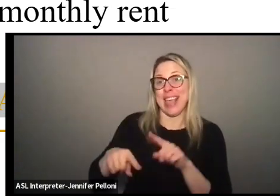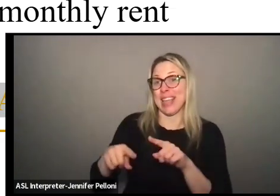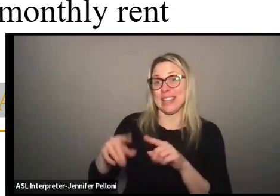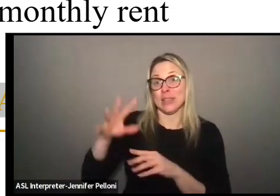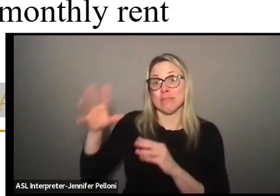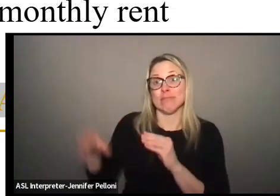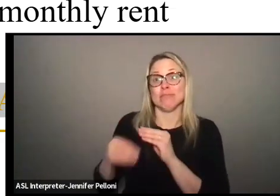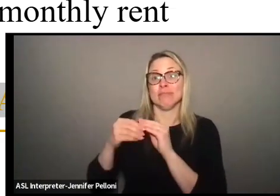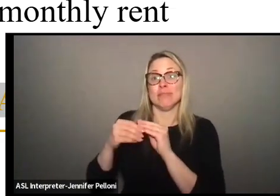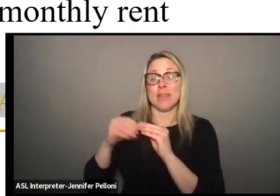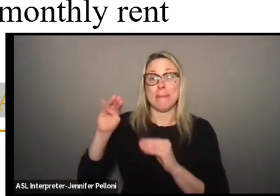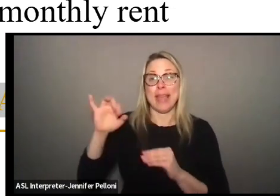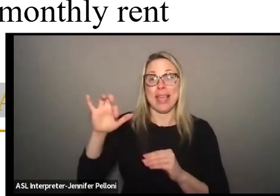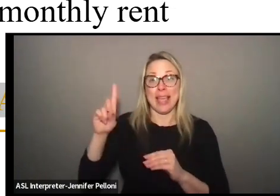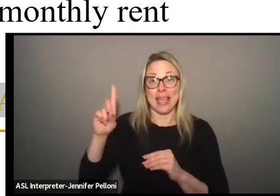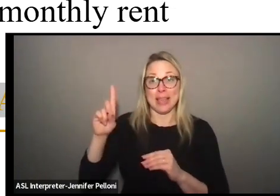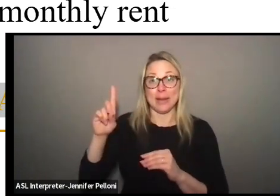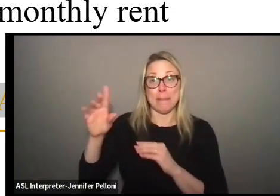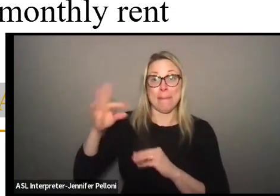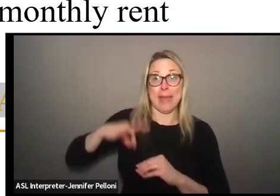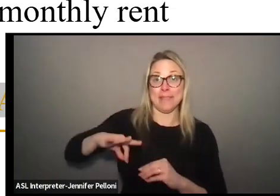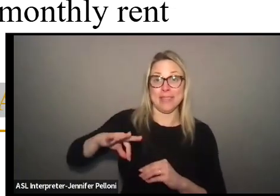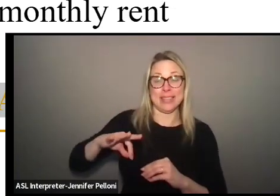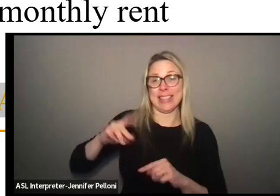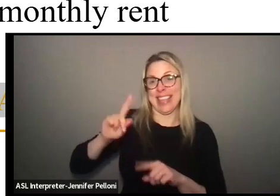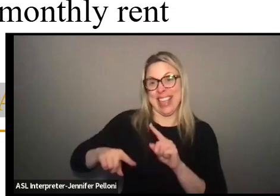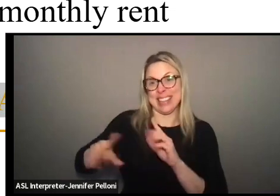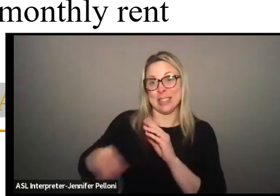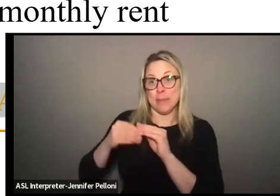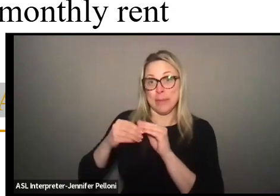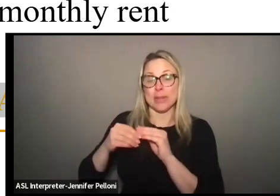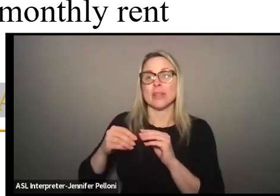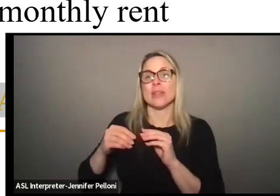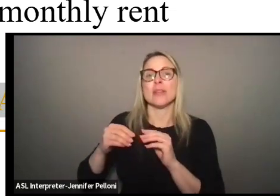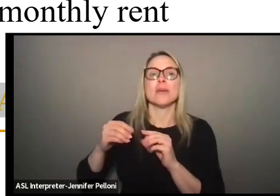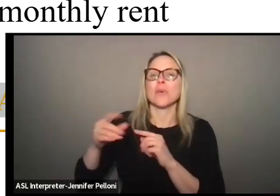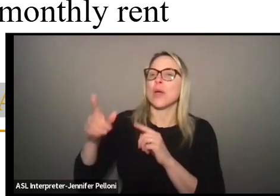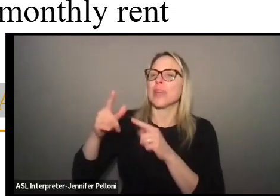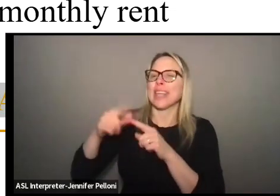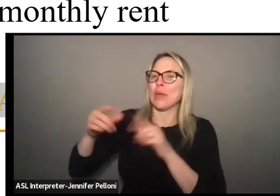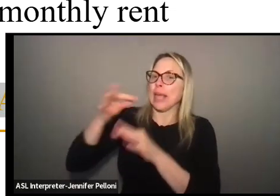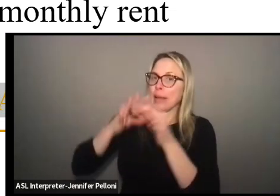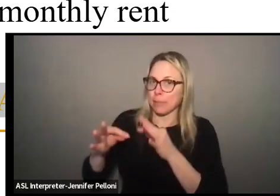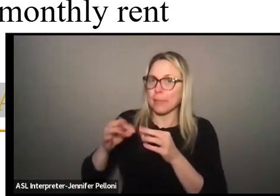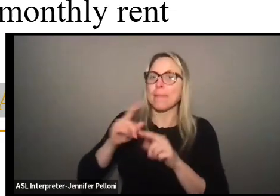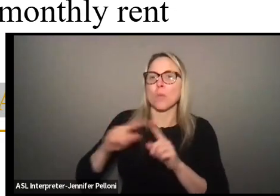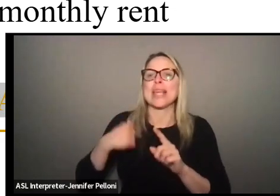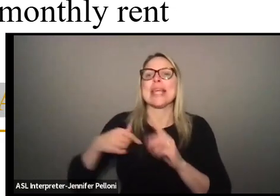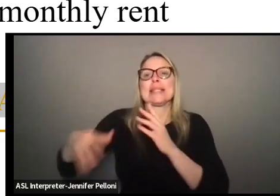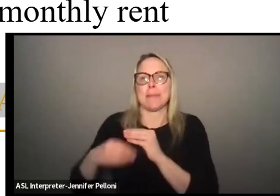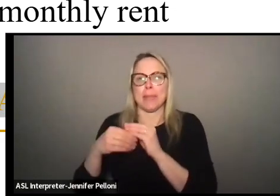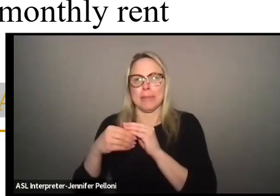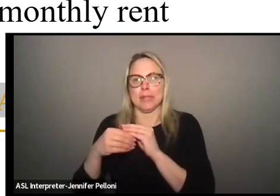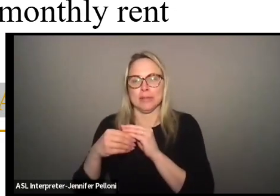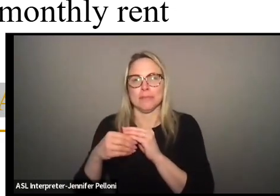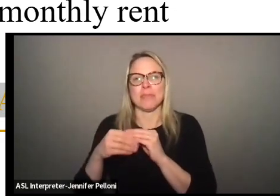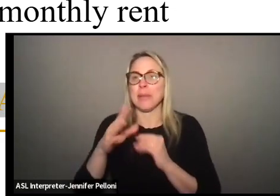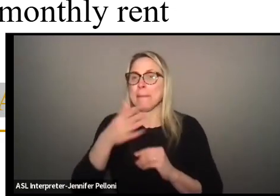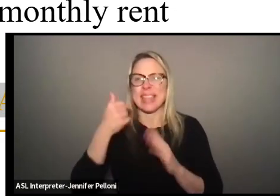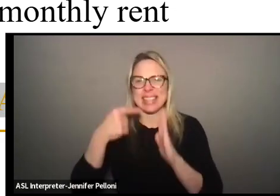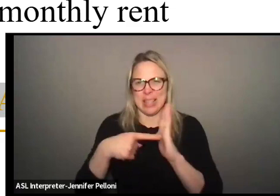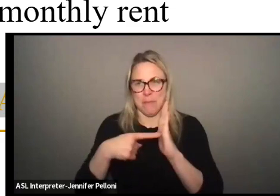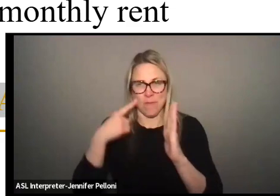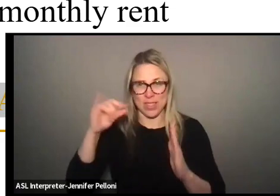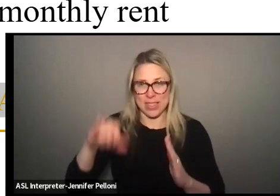that Medicaid benefit, but we can supplement that benefit. The best example I can give is